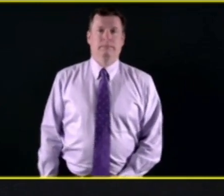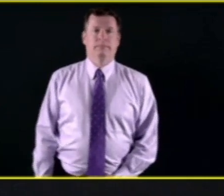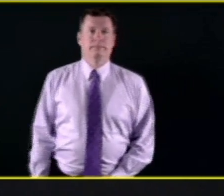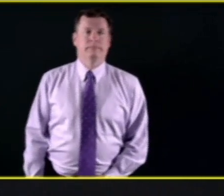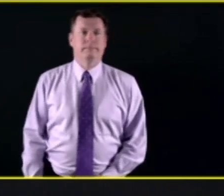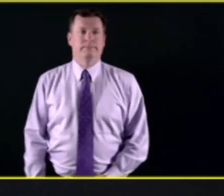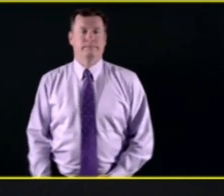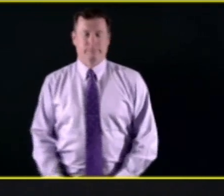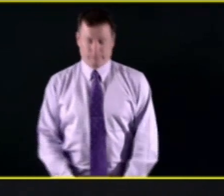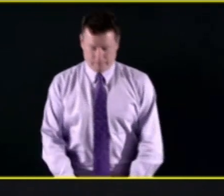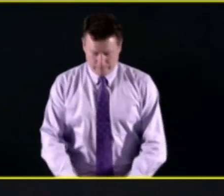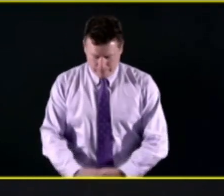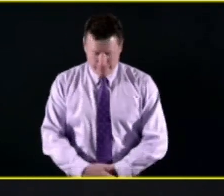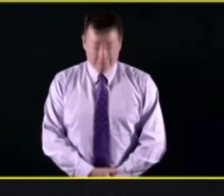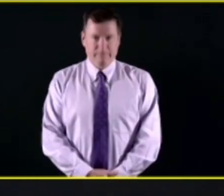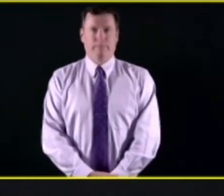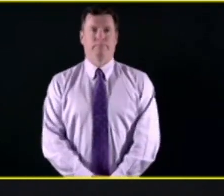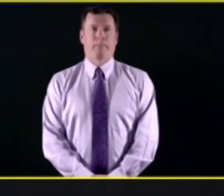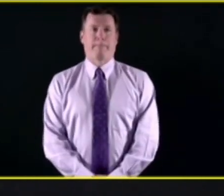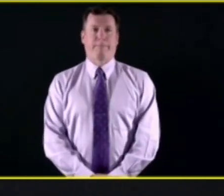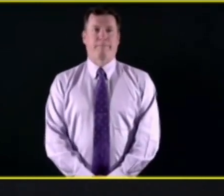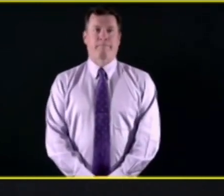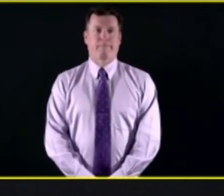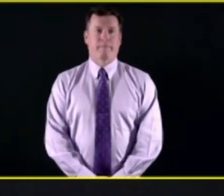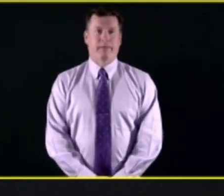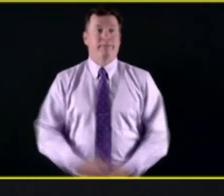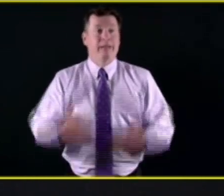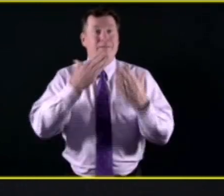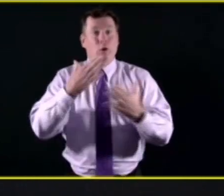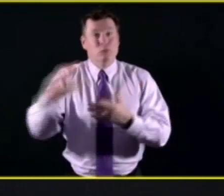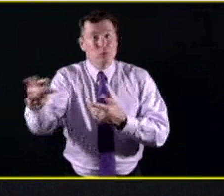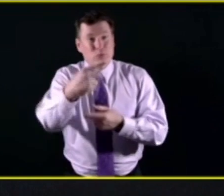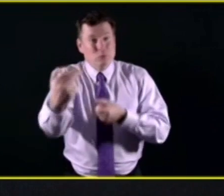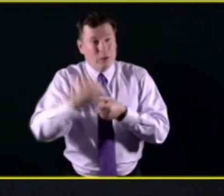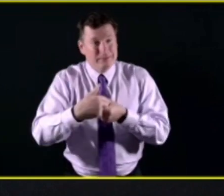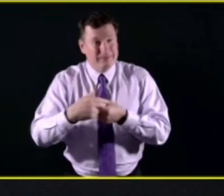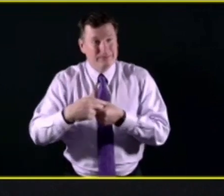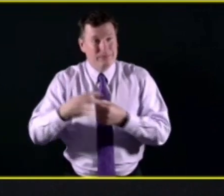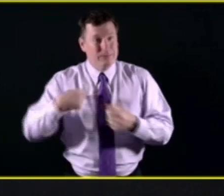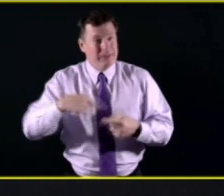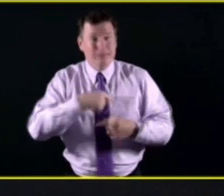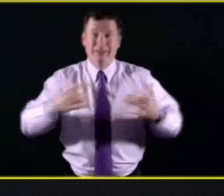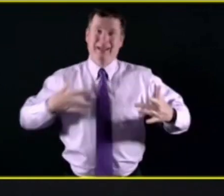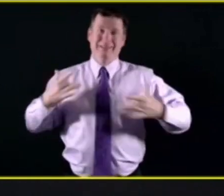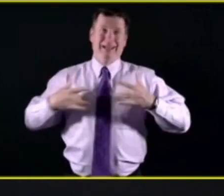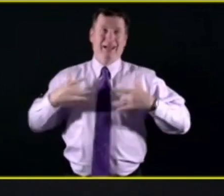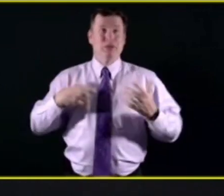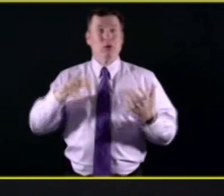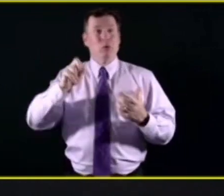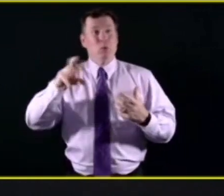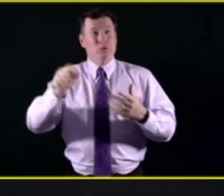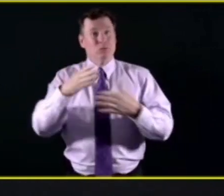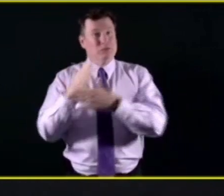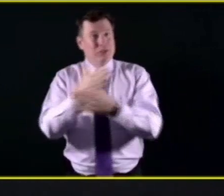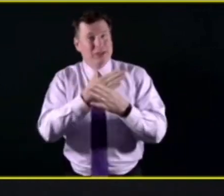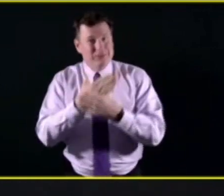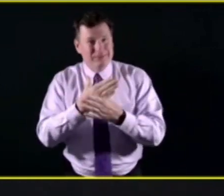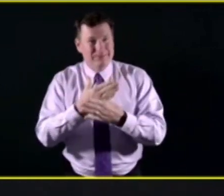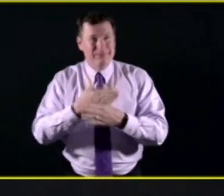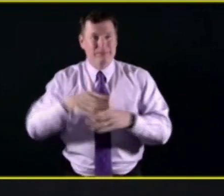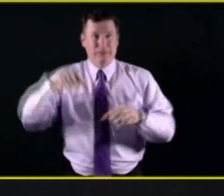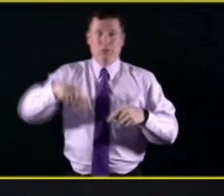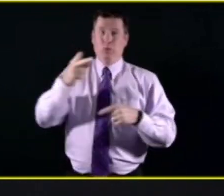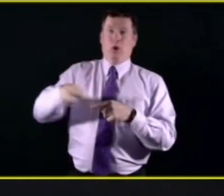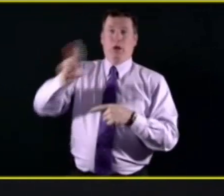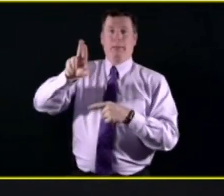Thank you, everybody, for joining us. We've got some really exciting news to share today on behalf of the University of Rochester Medical Center